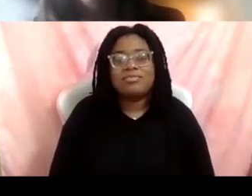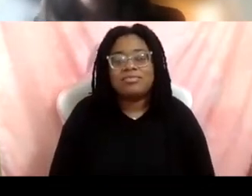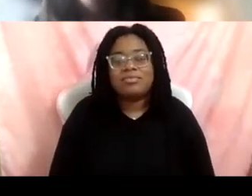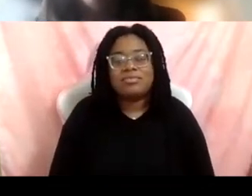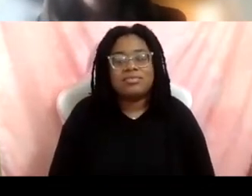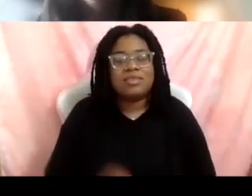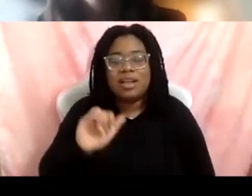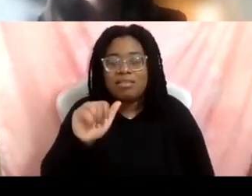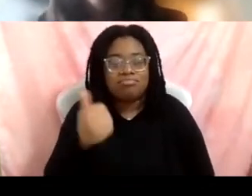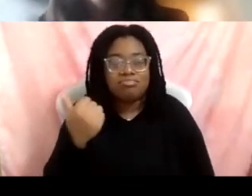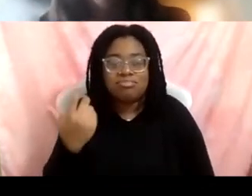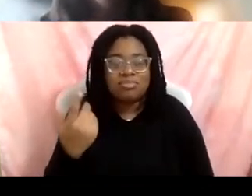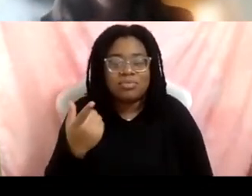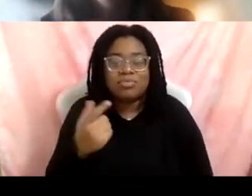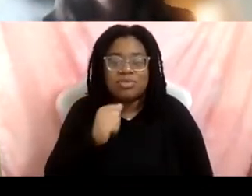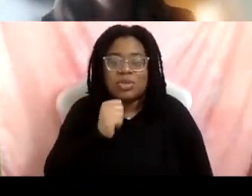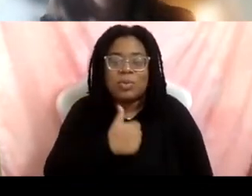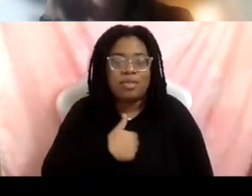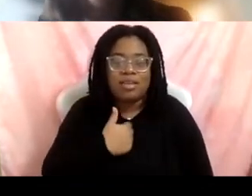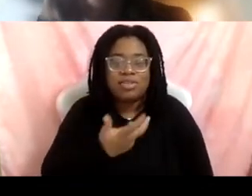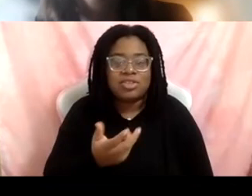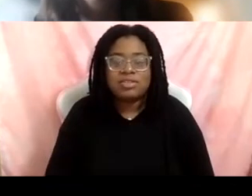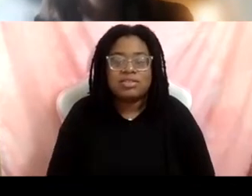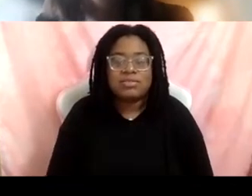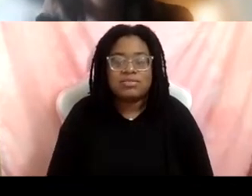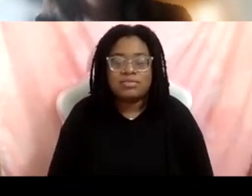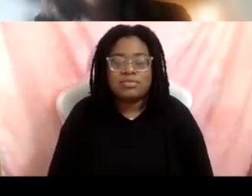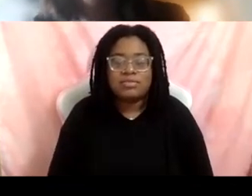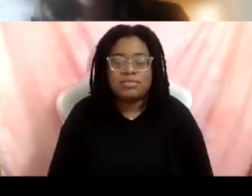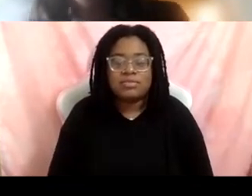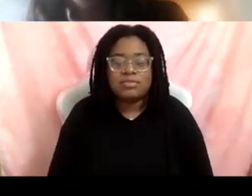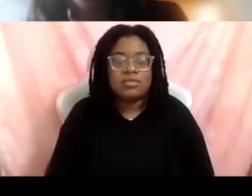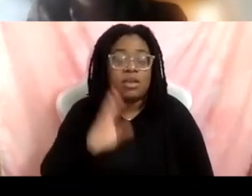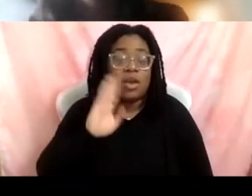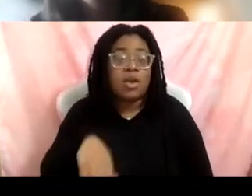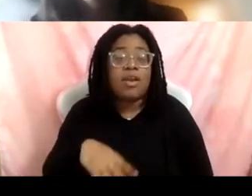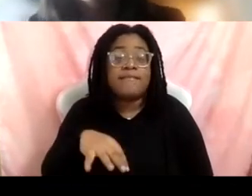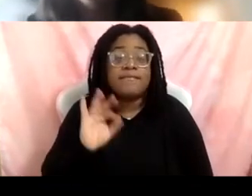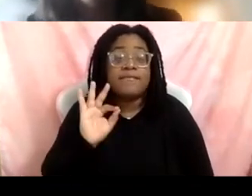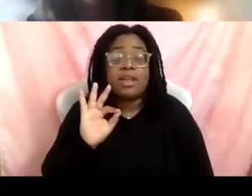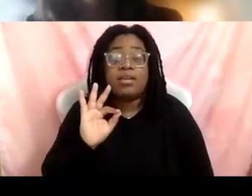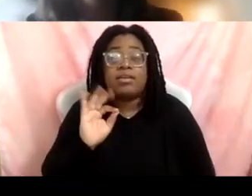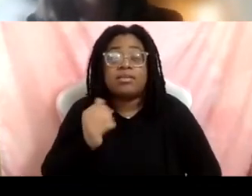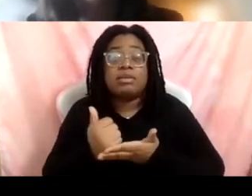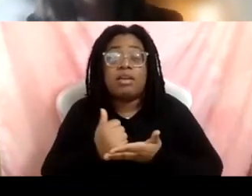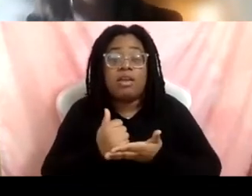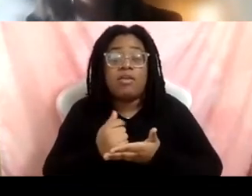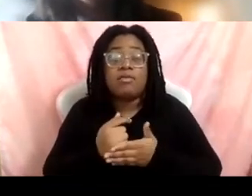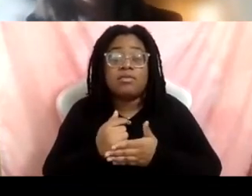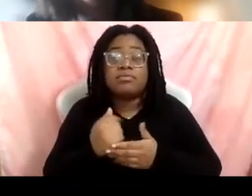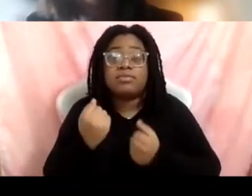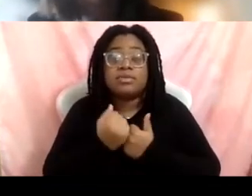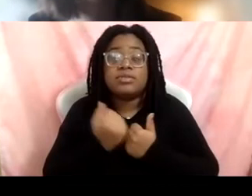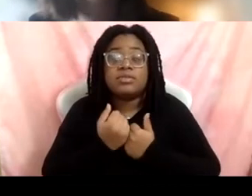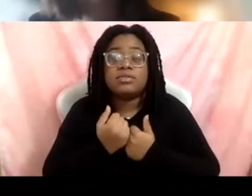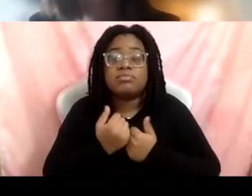much as anyone else. So don't apologize. You know, and then I also found something that helped with my advocacy is just doing a lot of research.